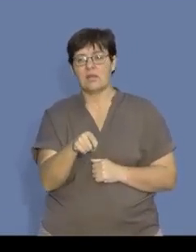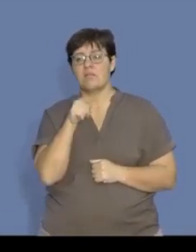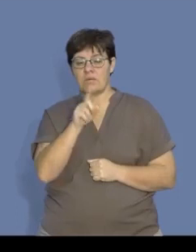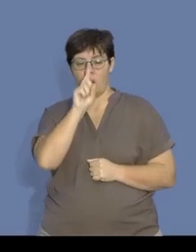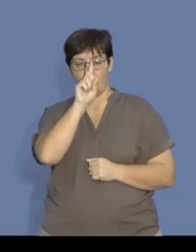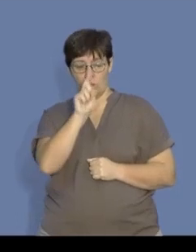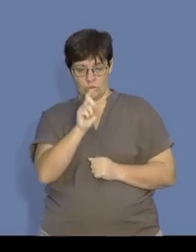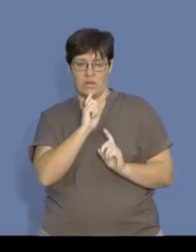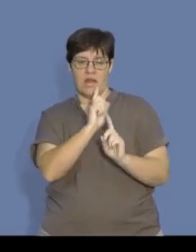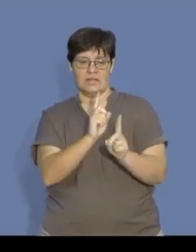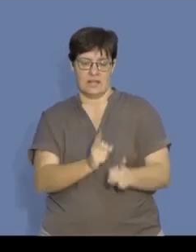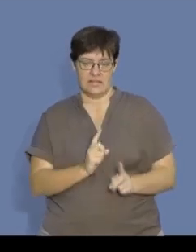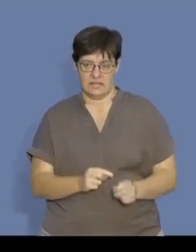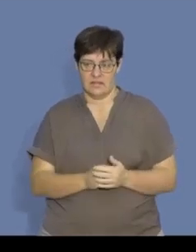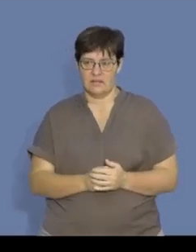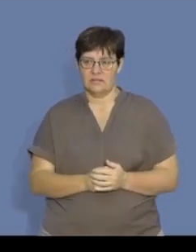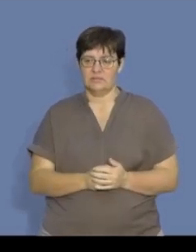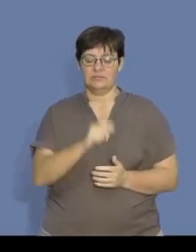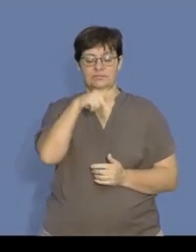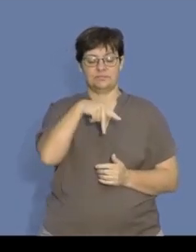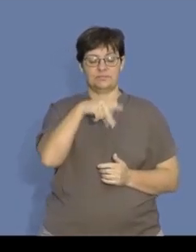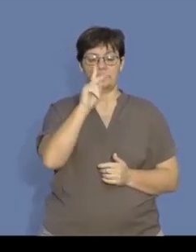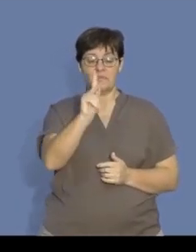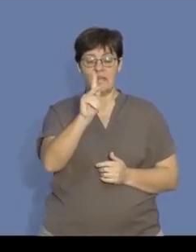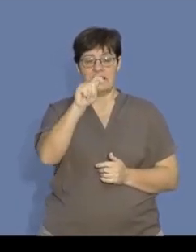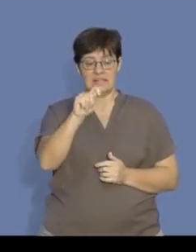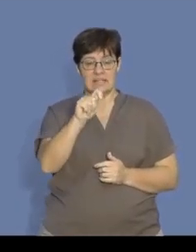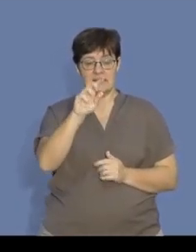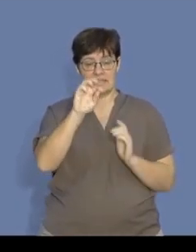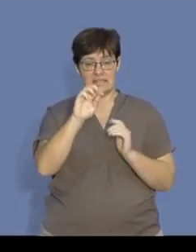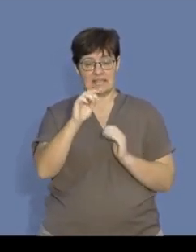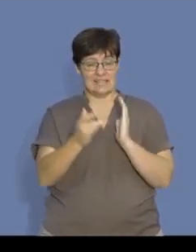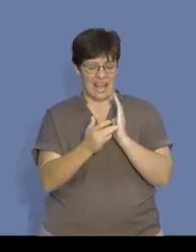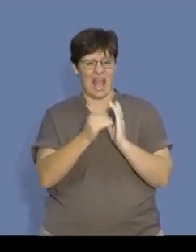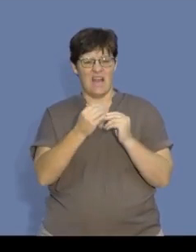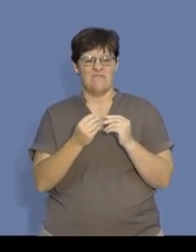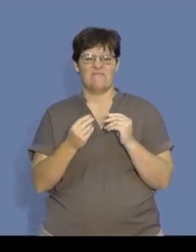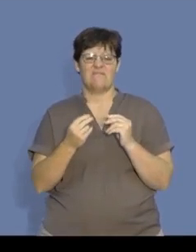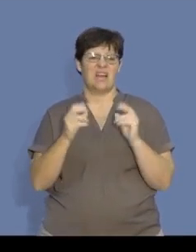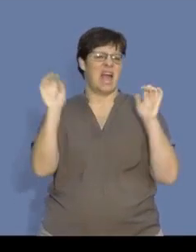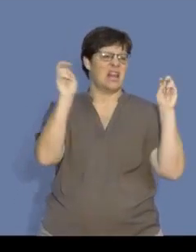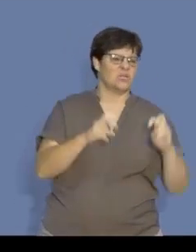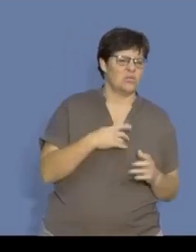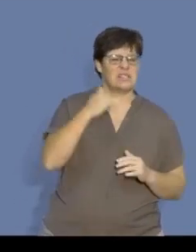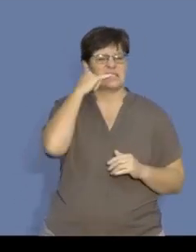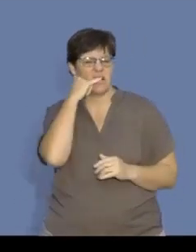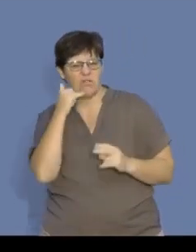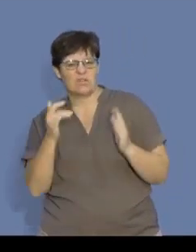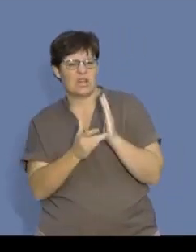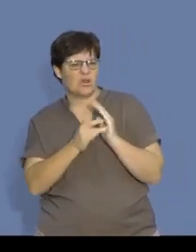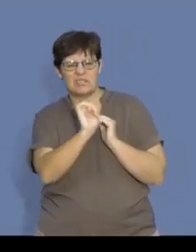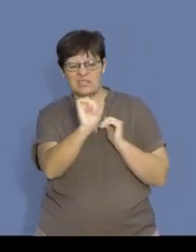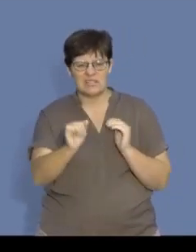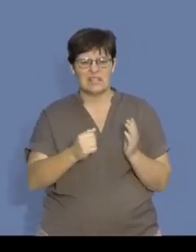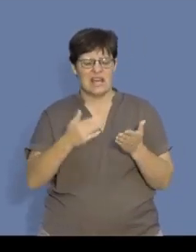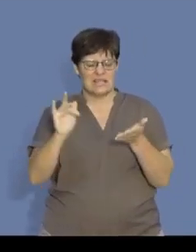to answer the questions. KT Tech stocks electronic equipment such as cell